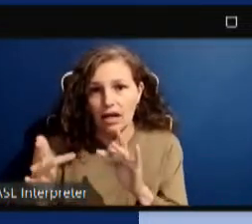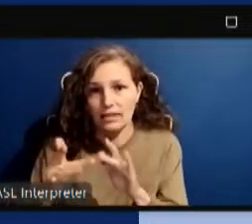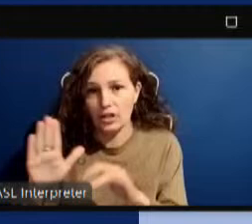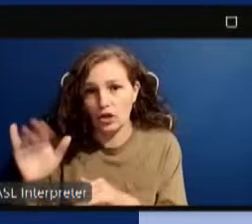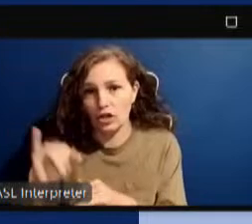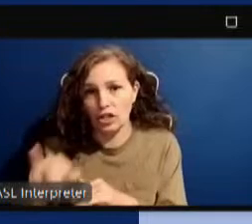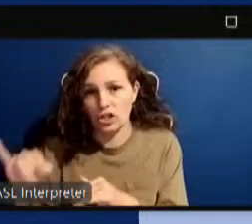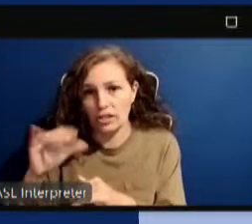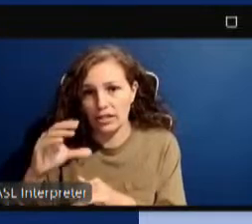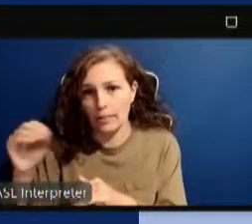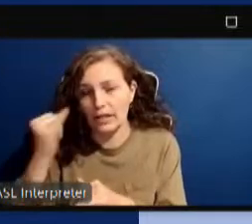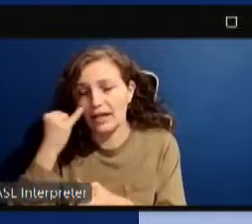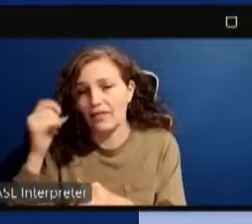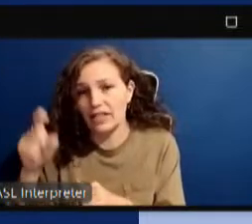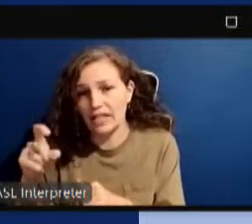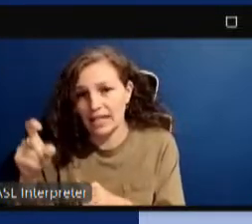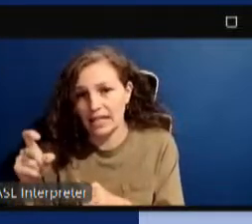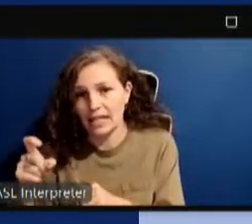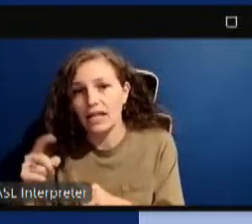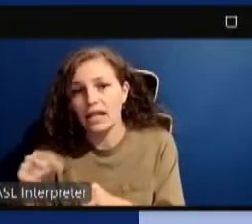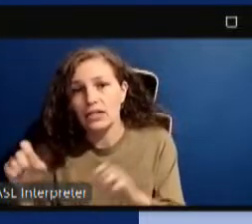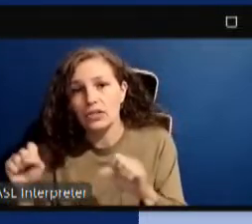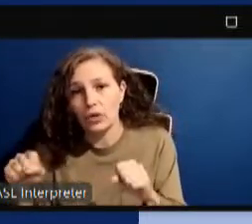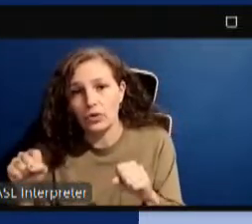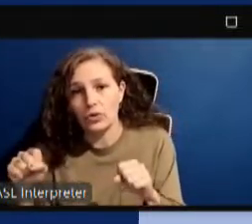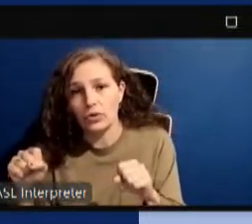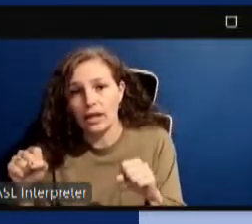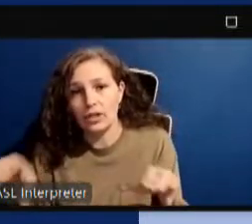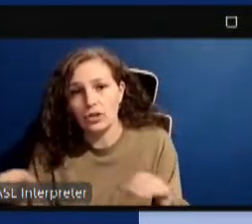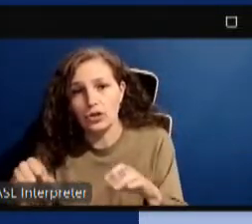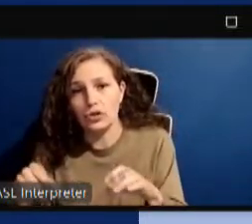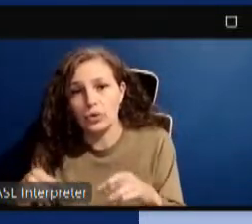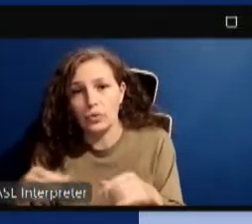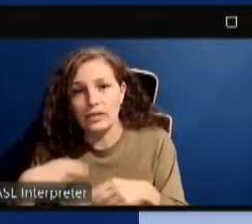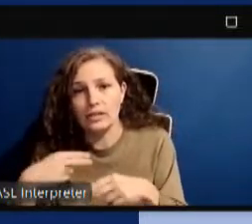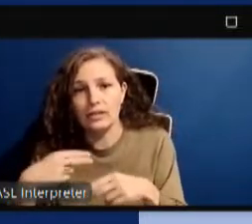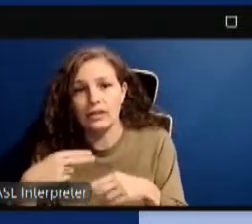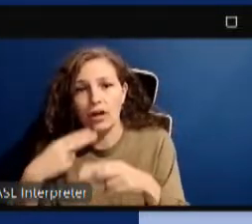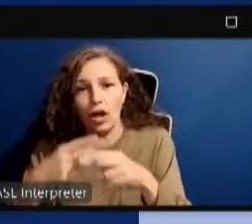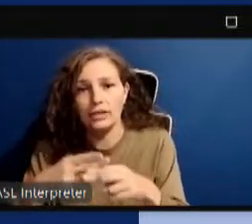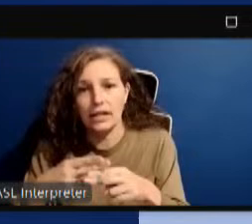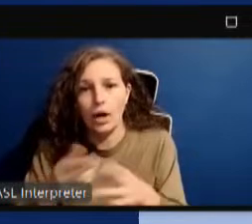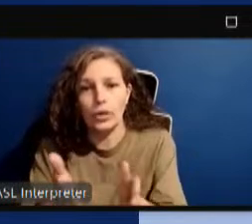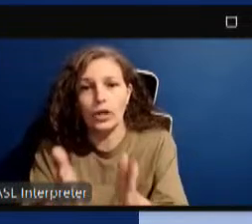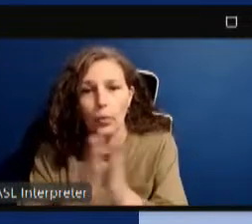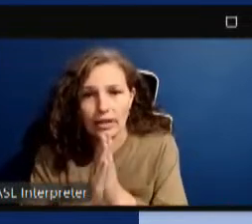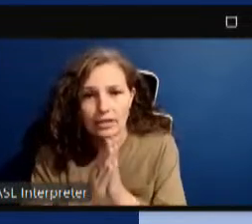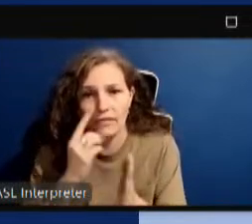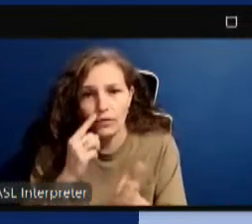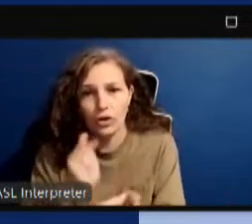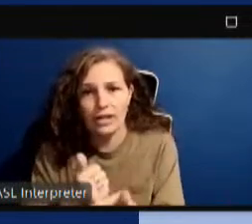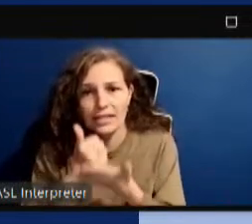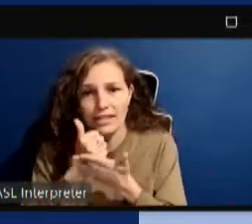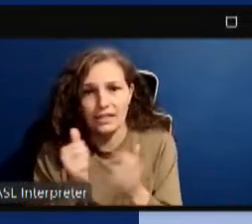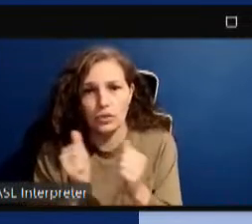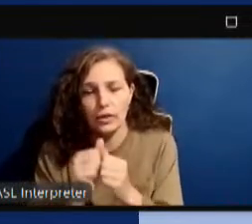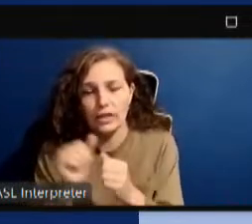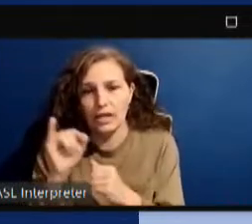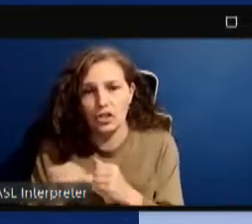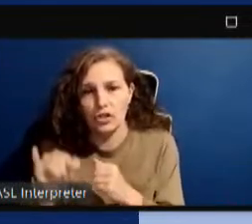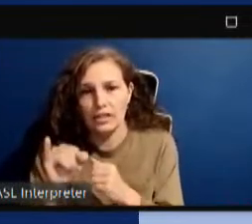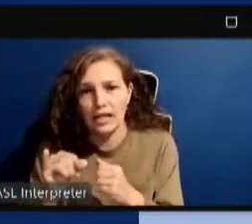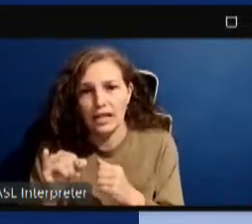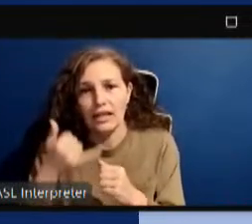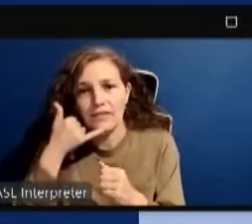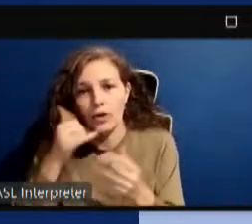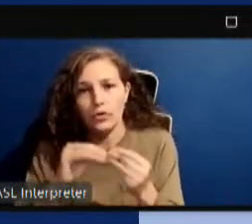get to that point. And you can do so by starting what's called a request for assistance with the Department of Insurance. And our number is